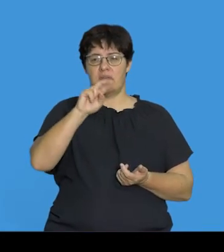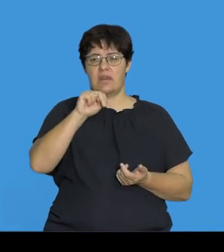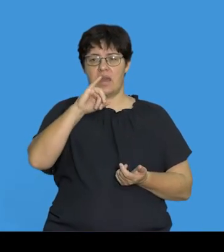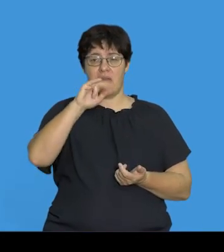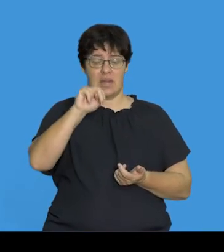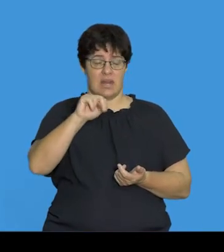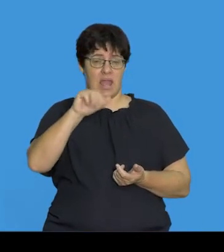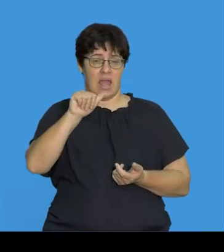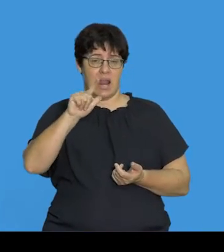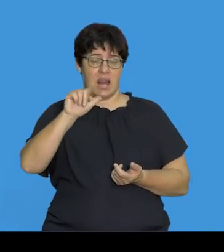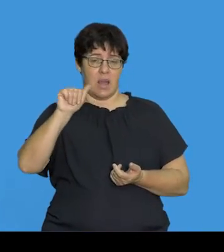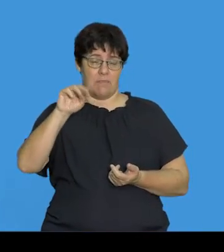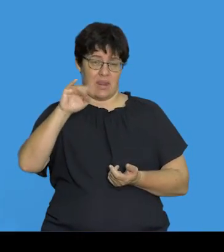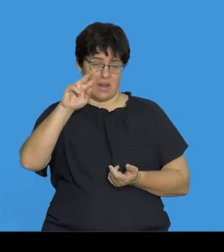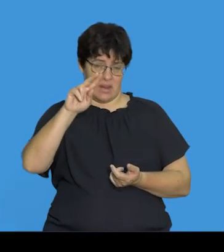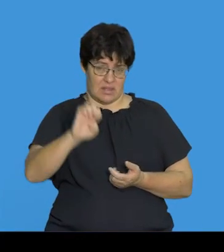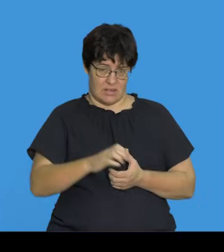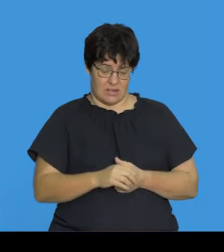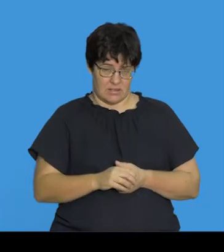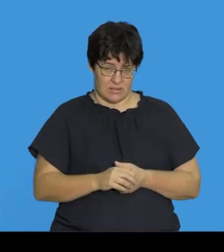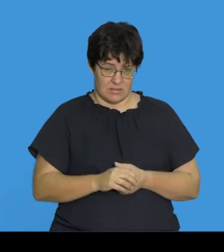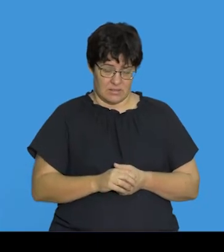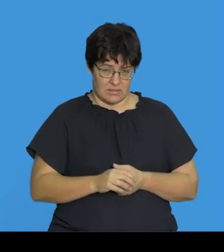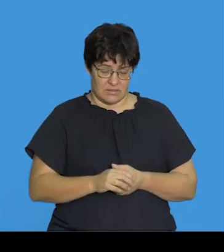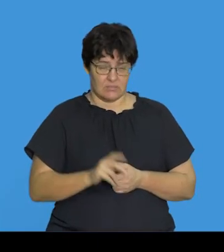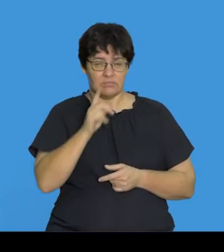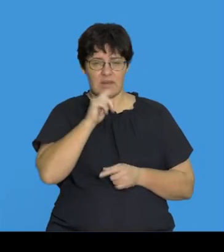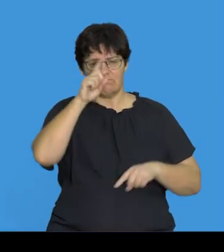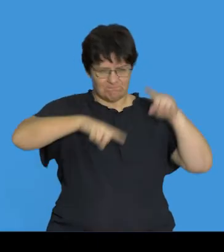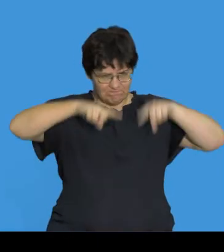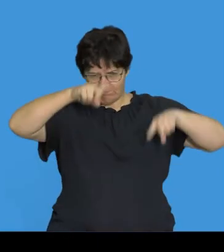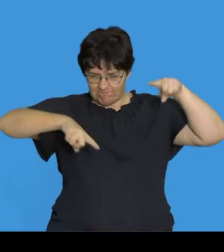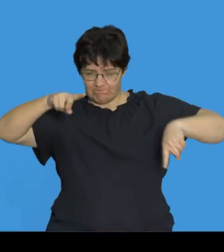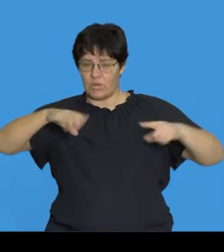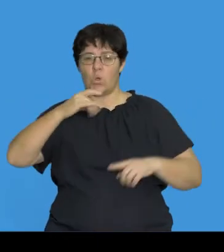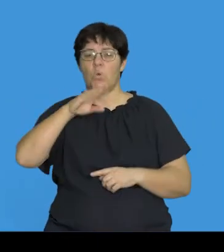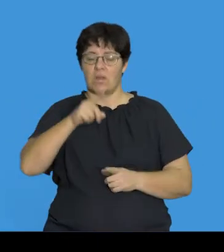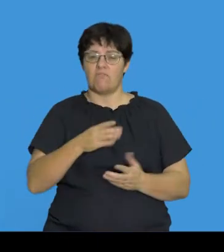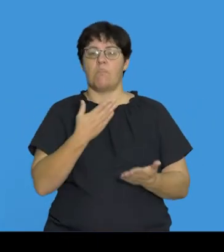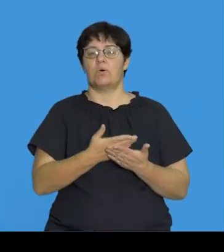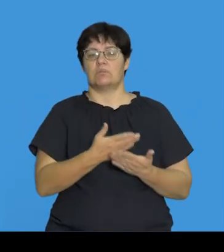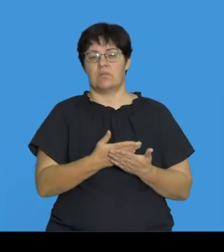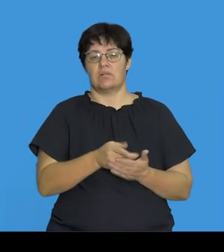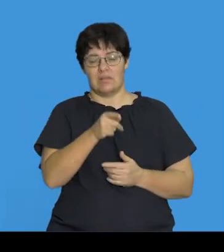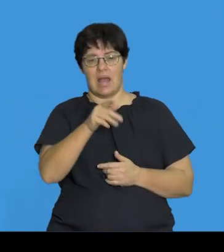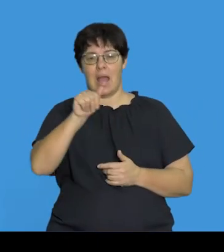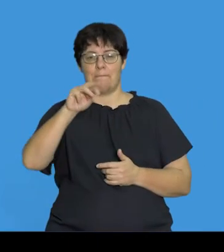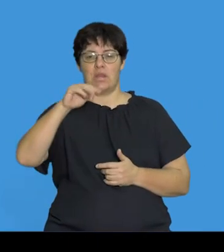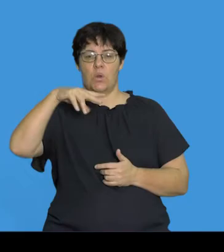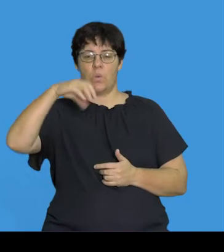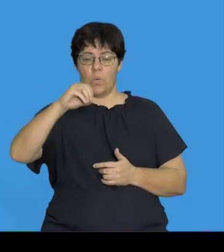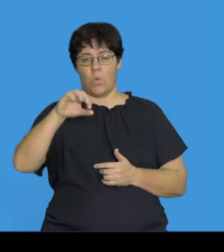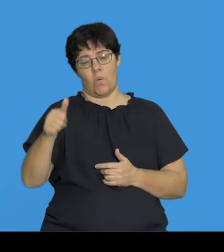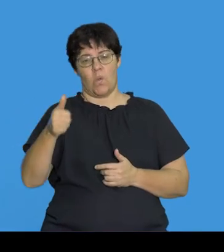phenylalanine. And so this consists of the various different codons that code for the possible amino acids that we